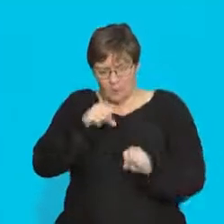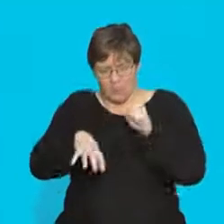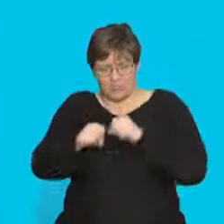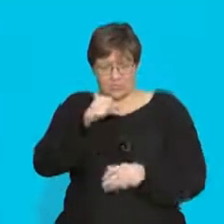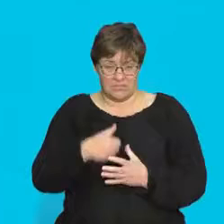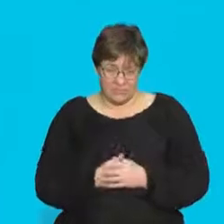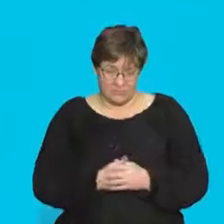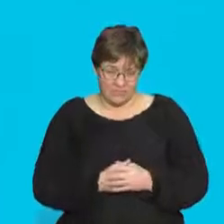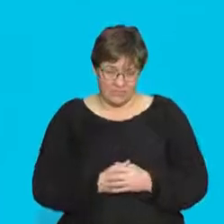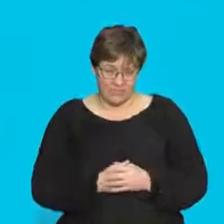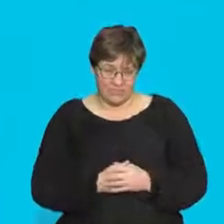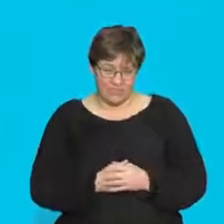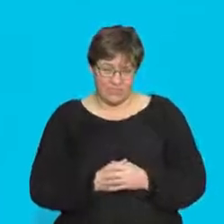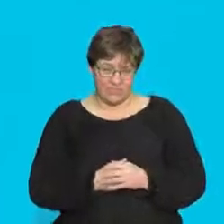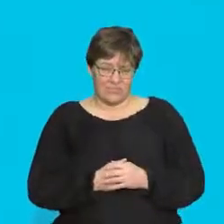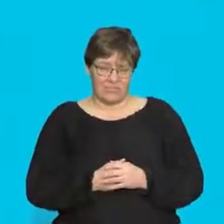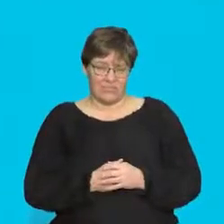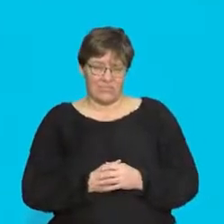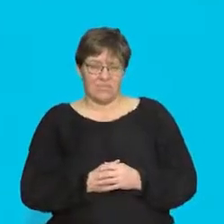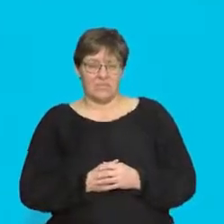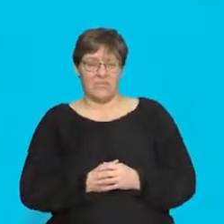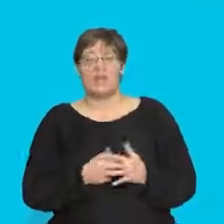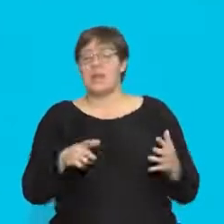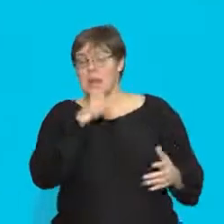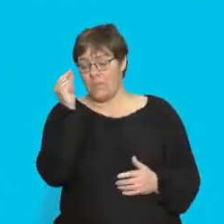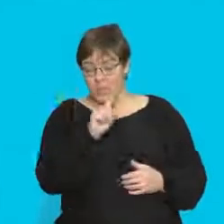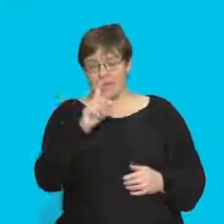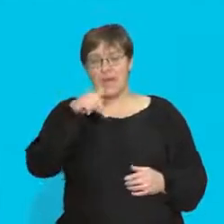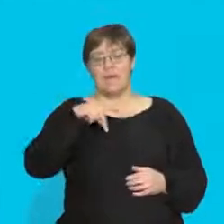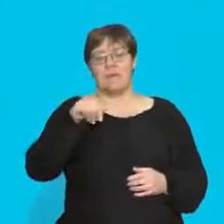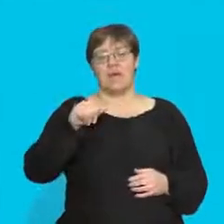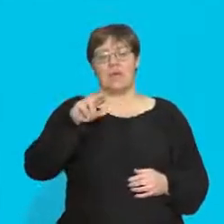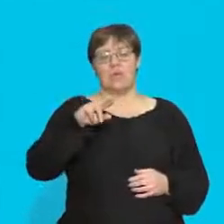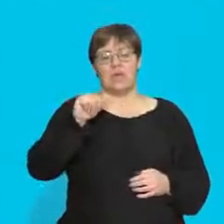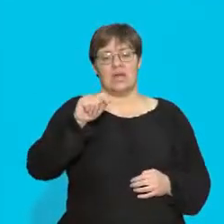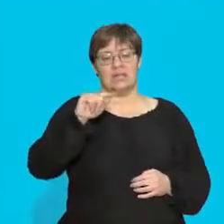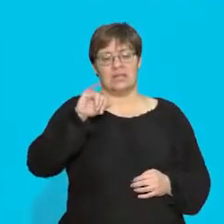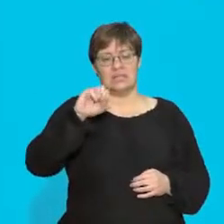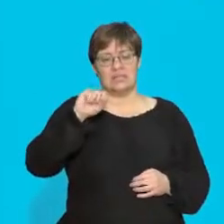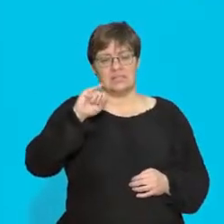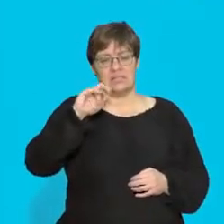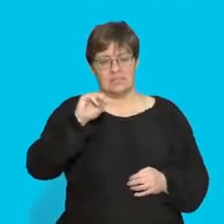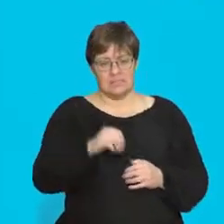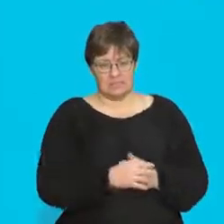inside sucked out. All right, some kind of horror story going on here called parasitism.